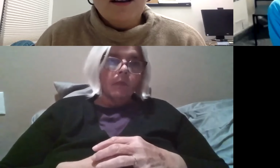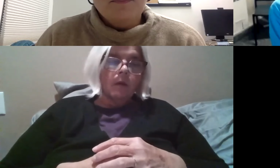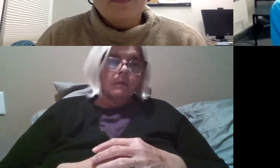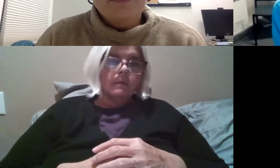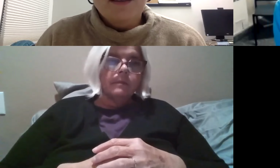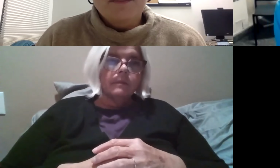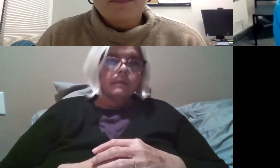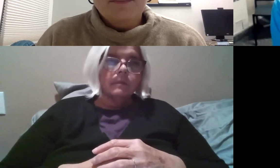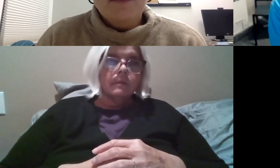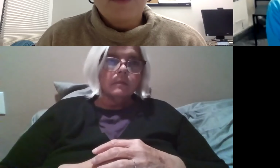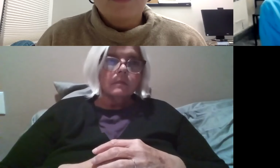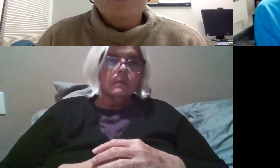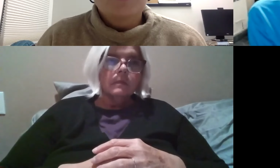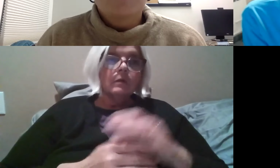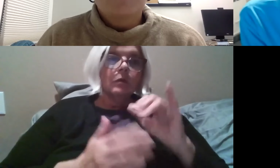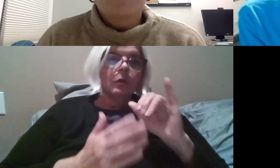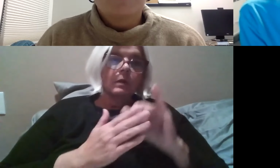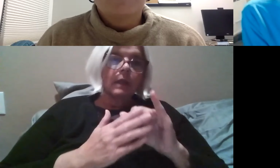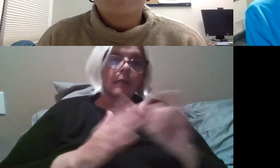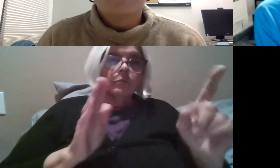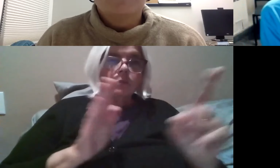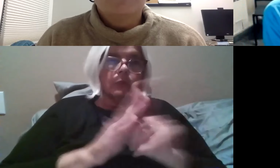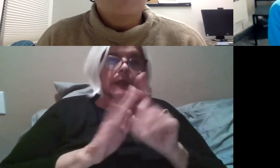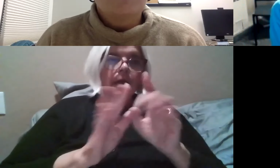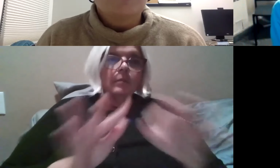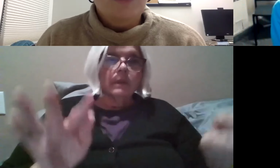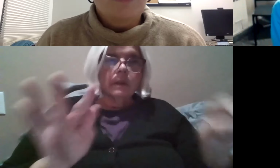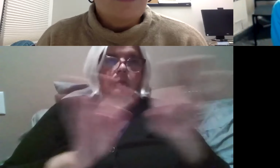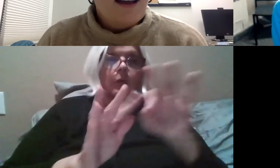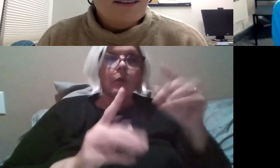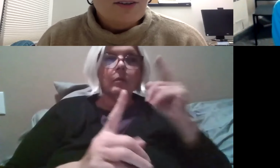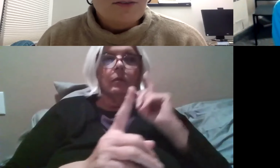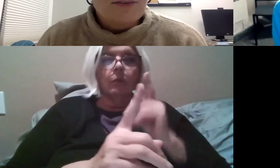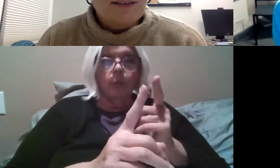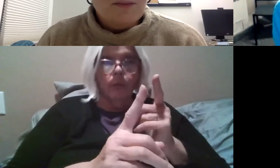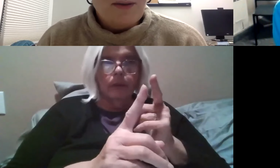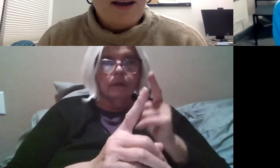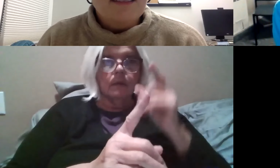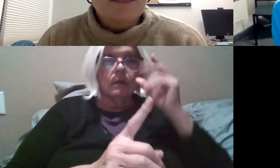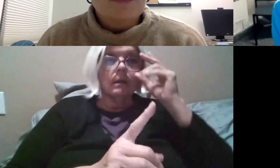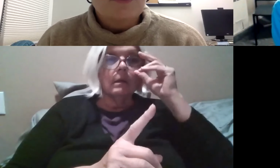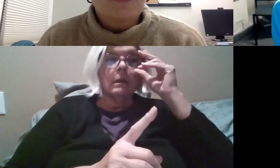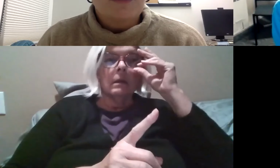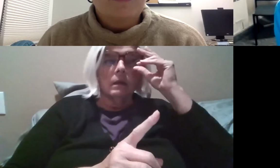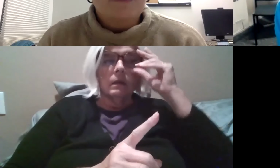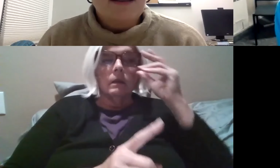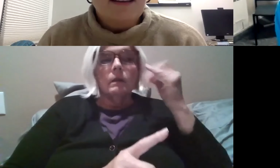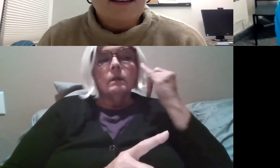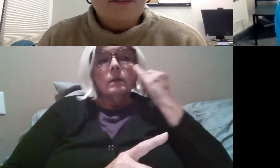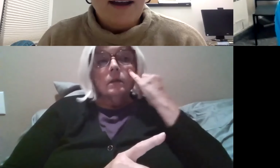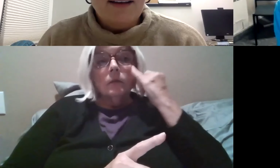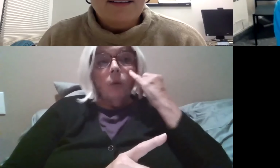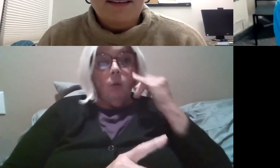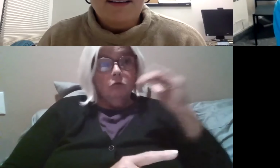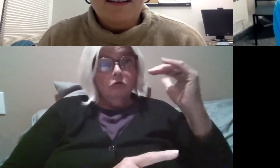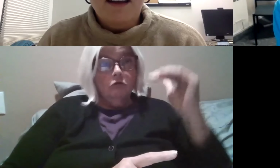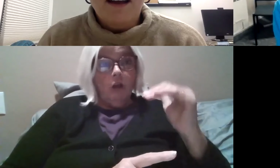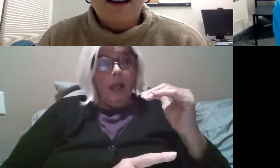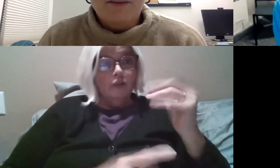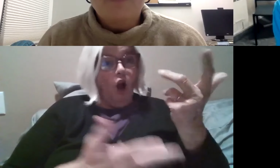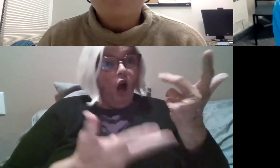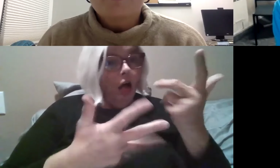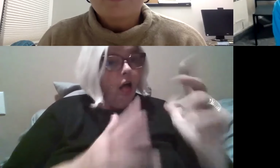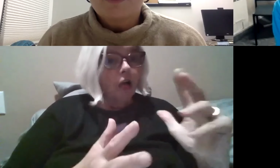slideshow. But what if your child had COVID in the past? Do they need